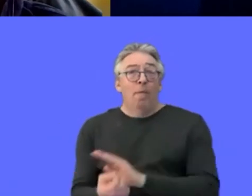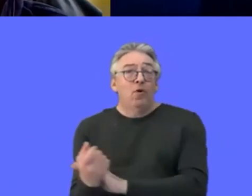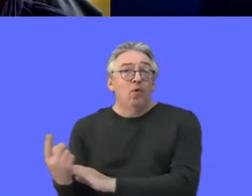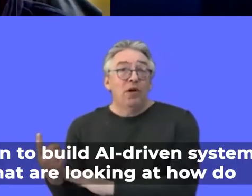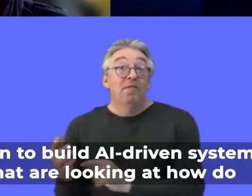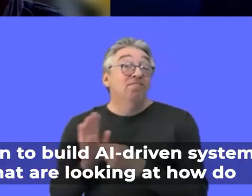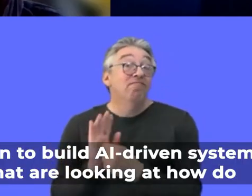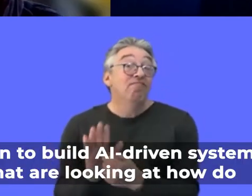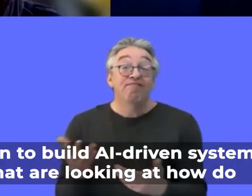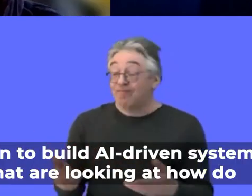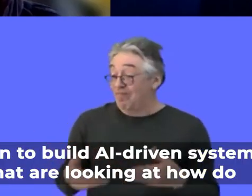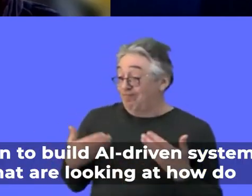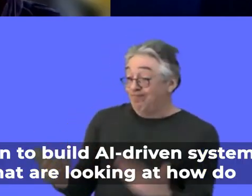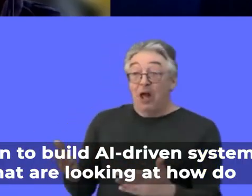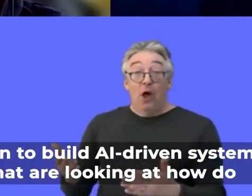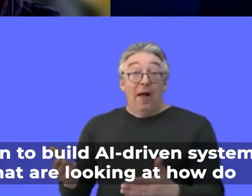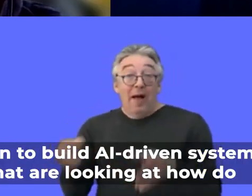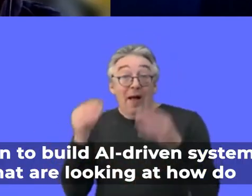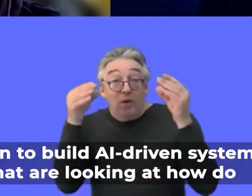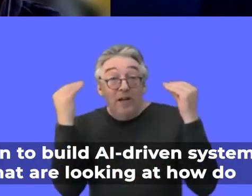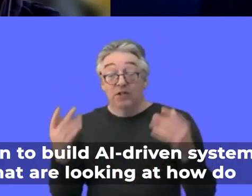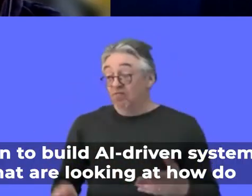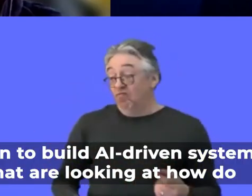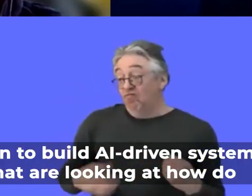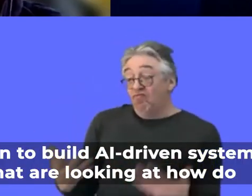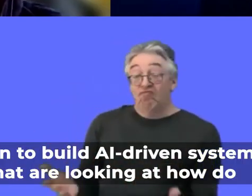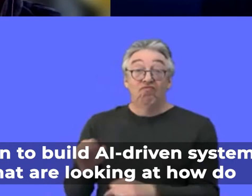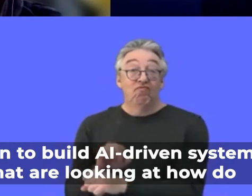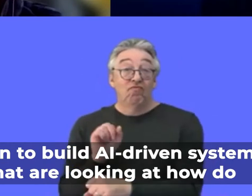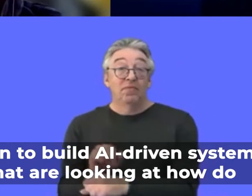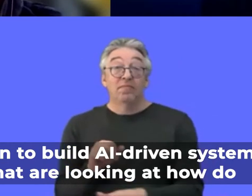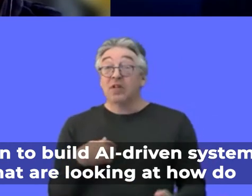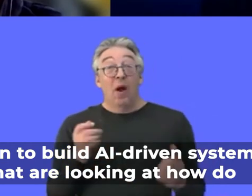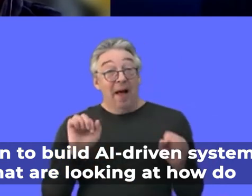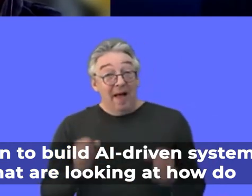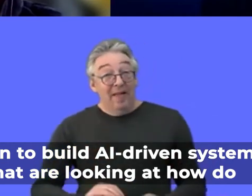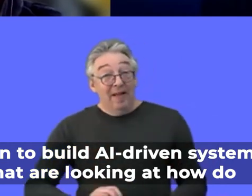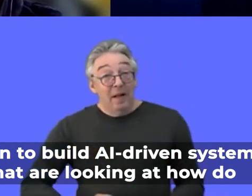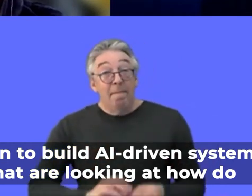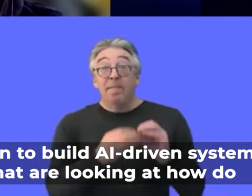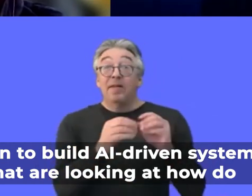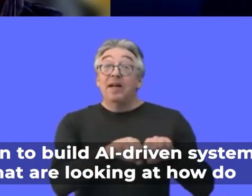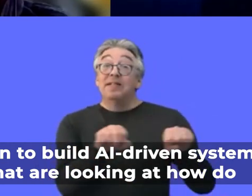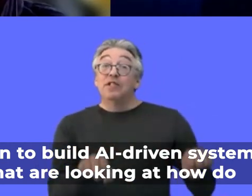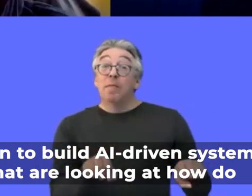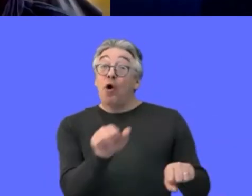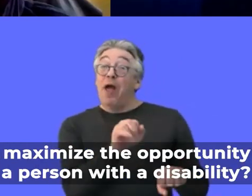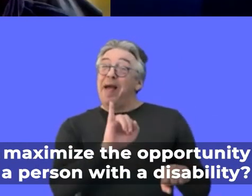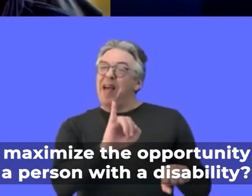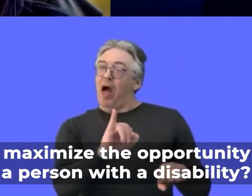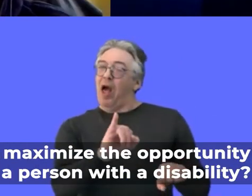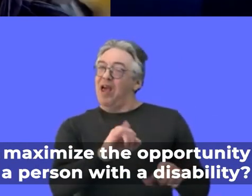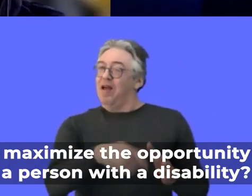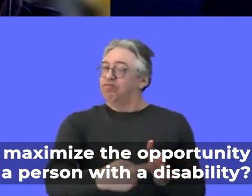education, begin to build AI-driven systems that are looking at how do